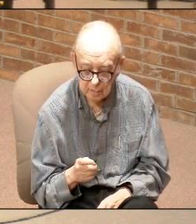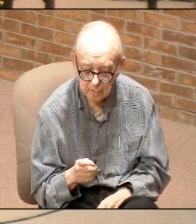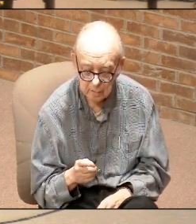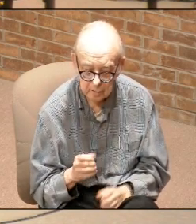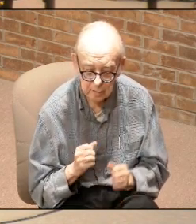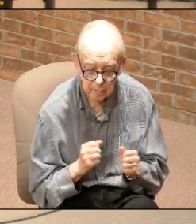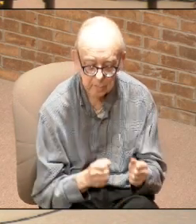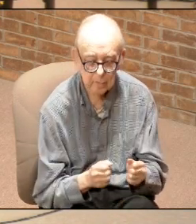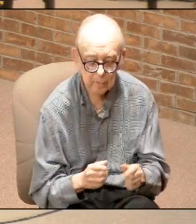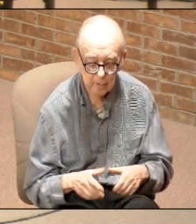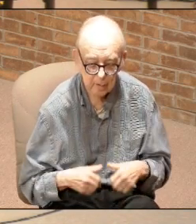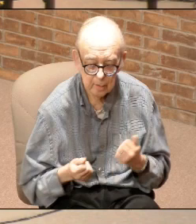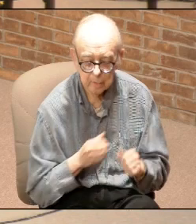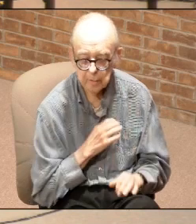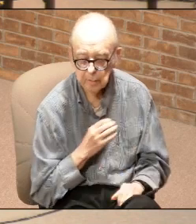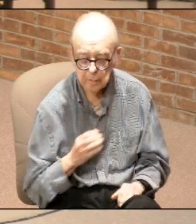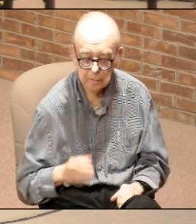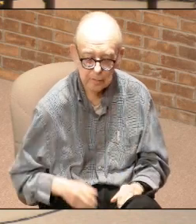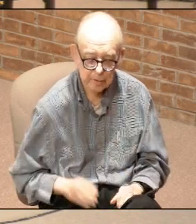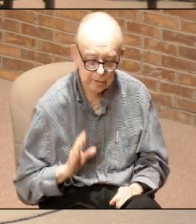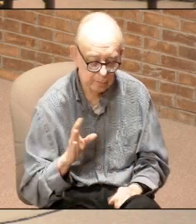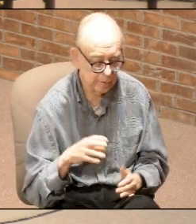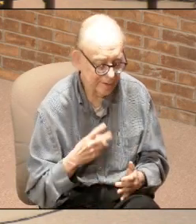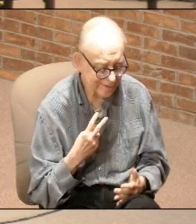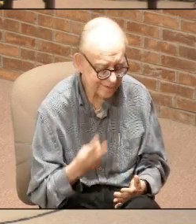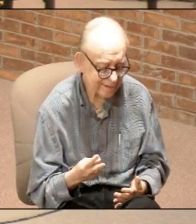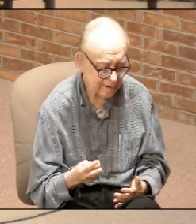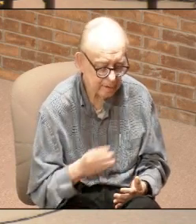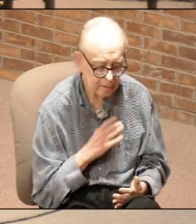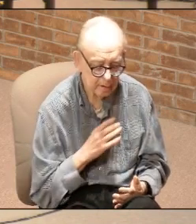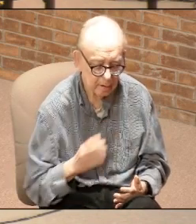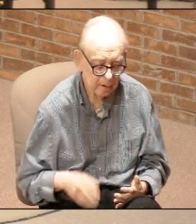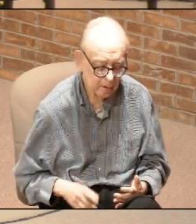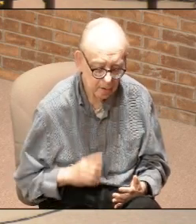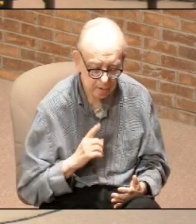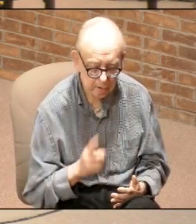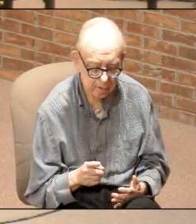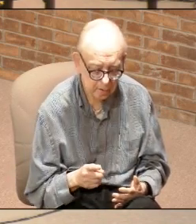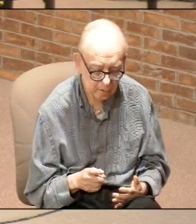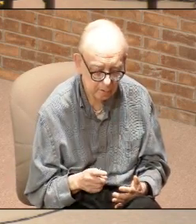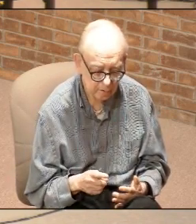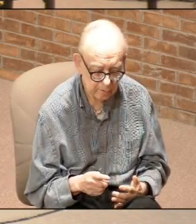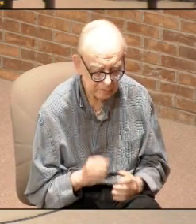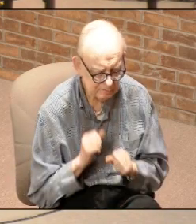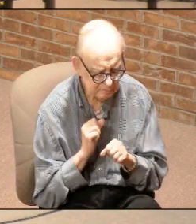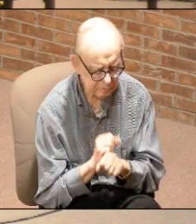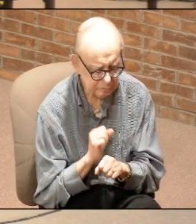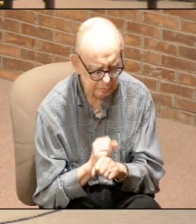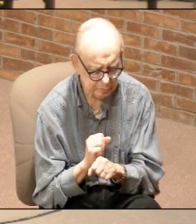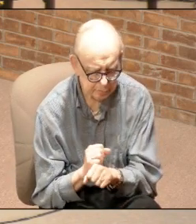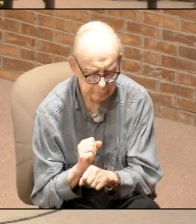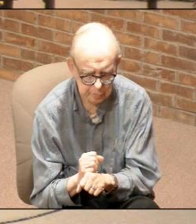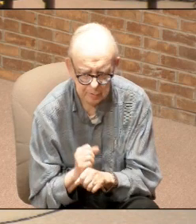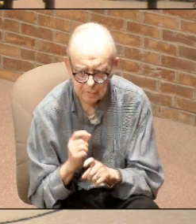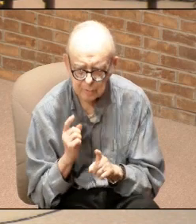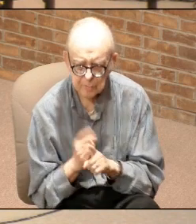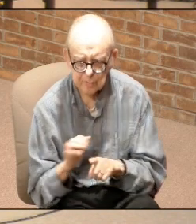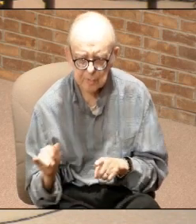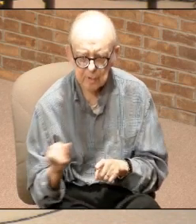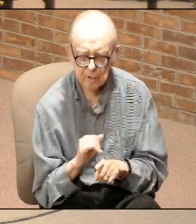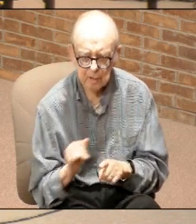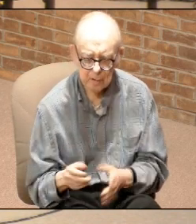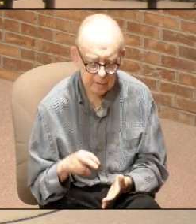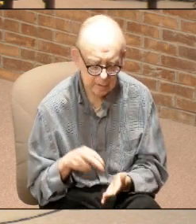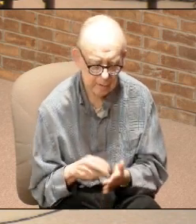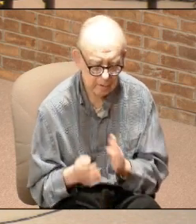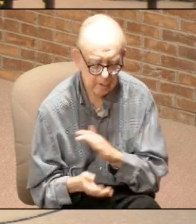follow the life of christ you will find that christ was a very habitual person he